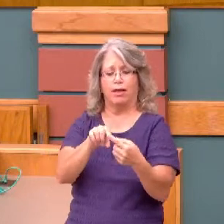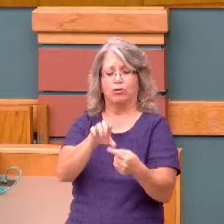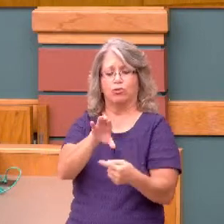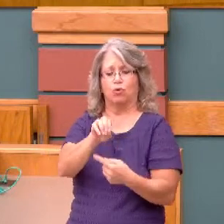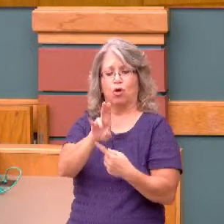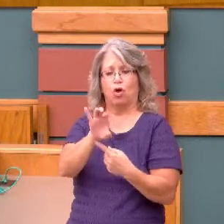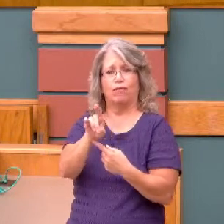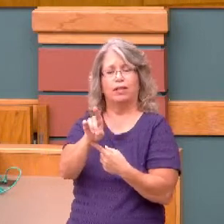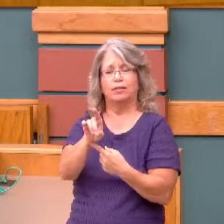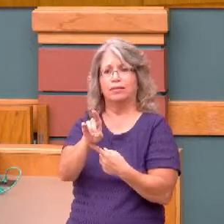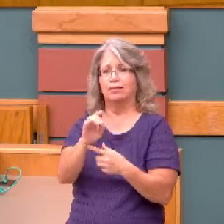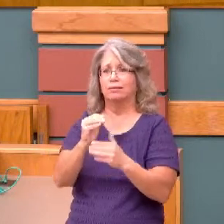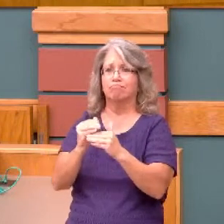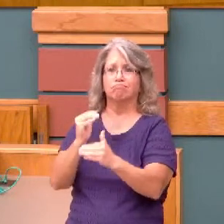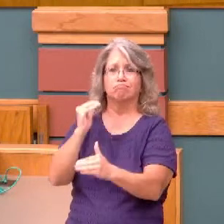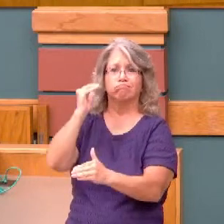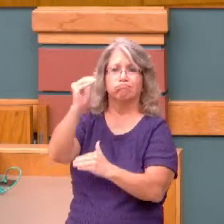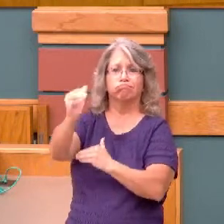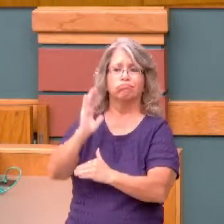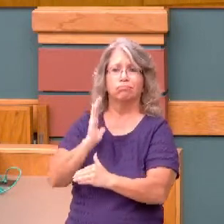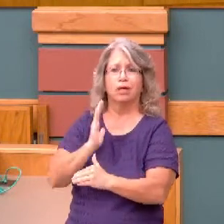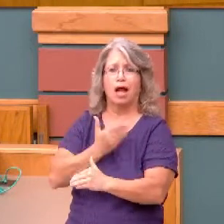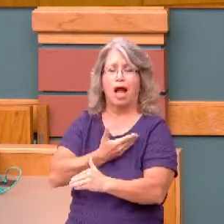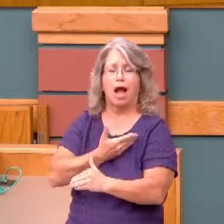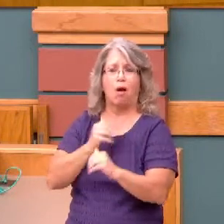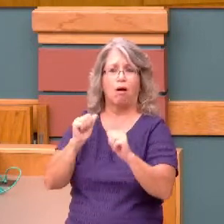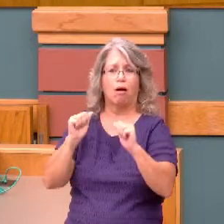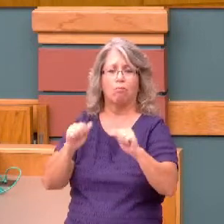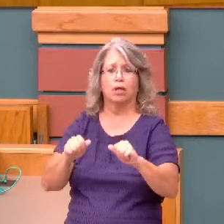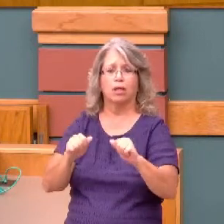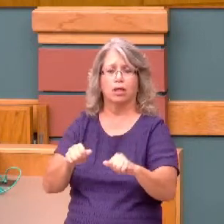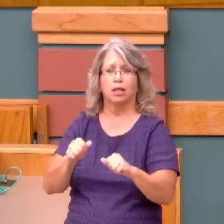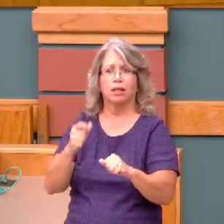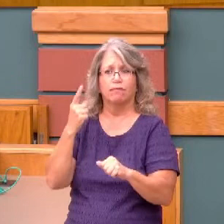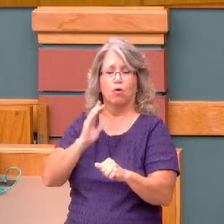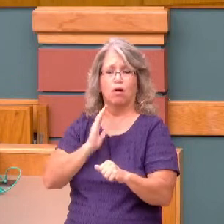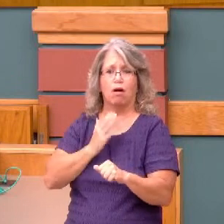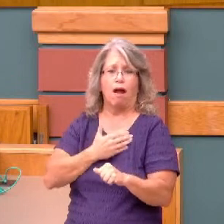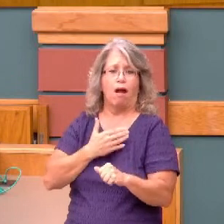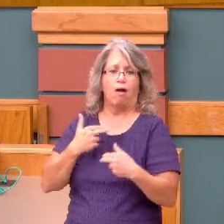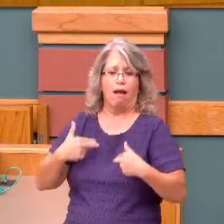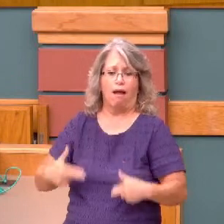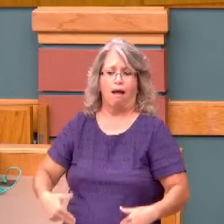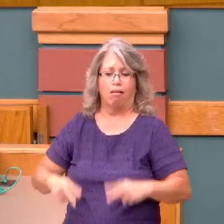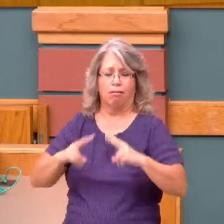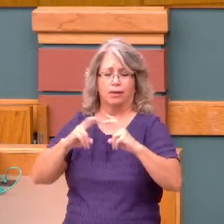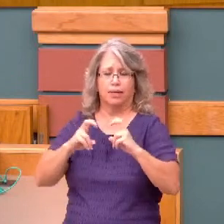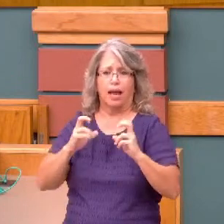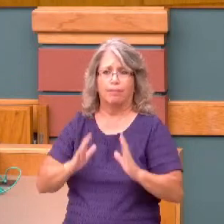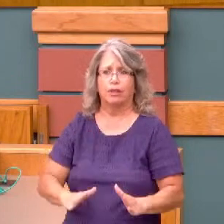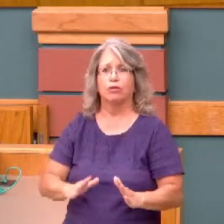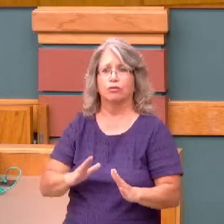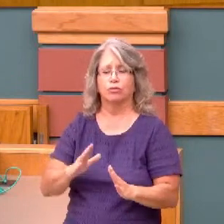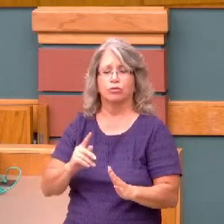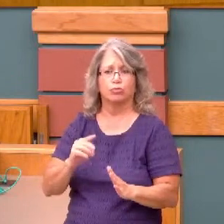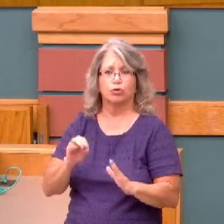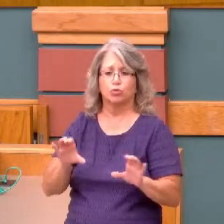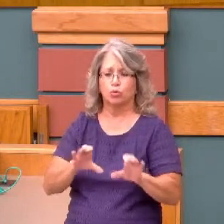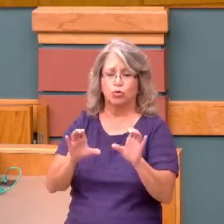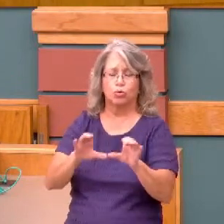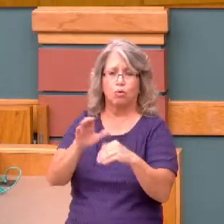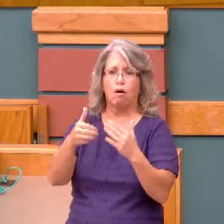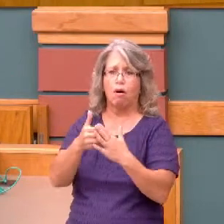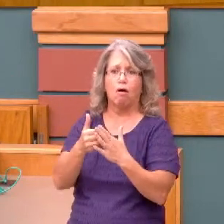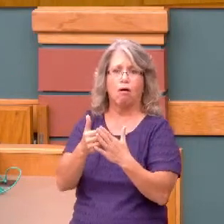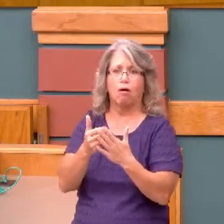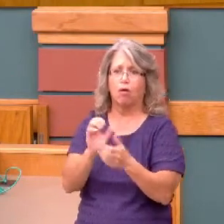medical examiners to conduct autopsies as well as our mortuaries. So we've got to have this additional space.